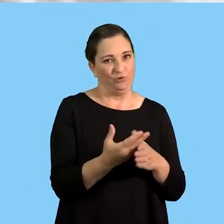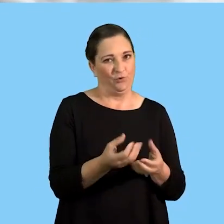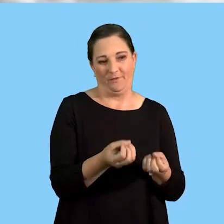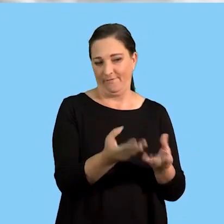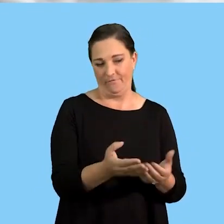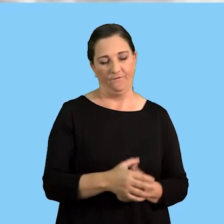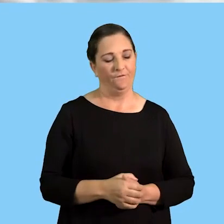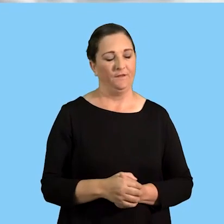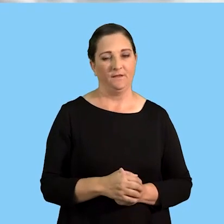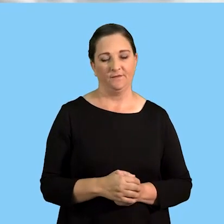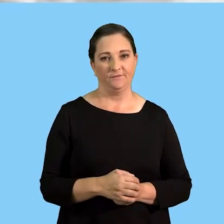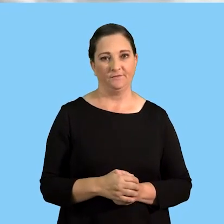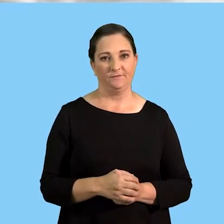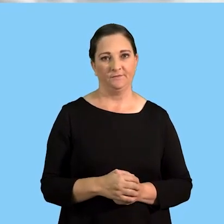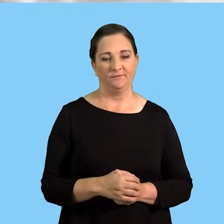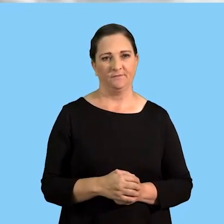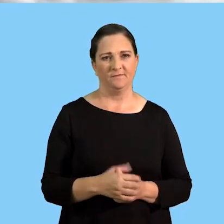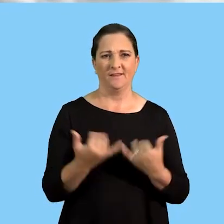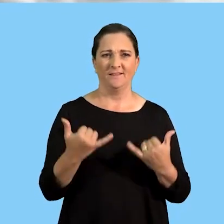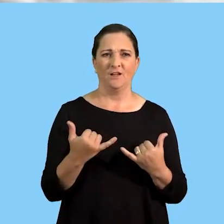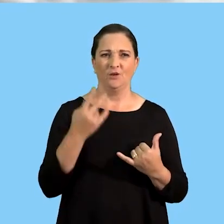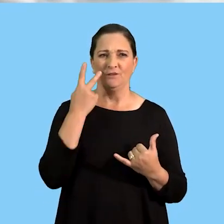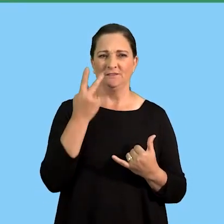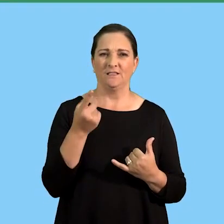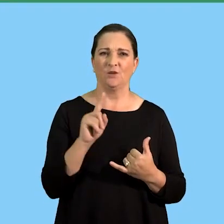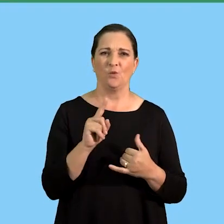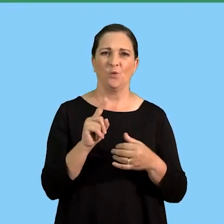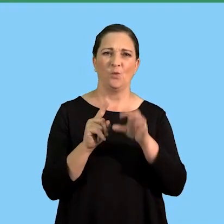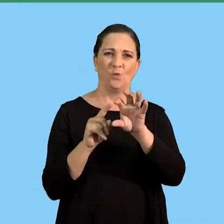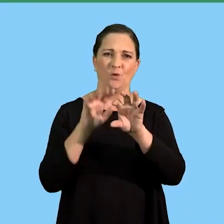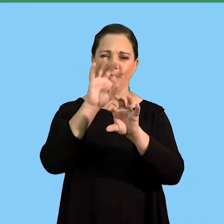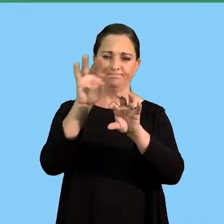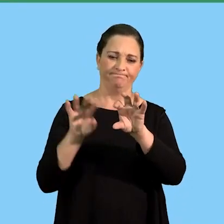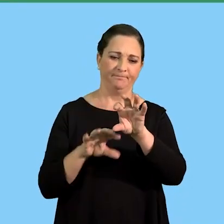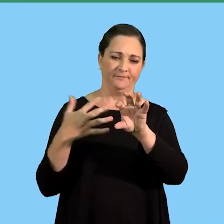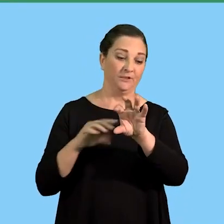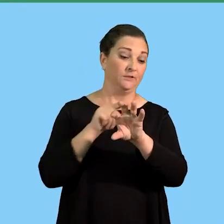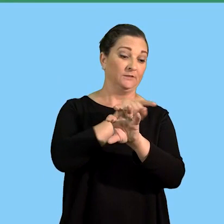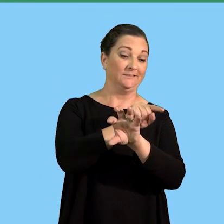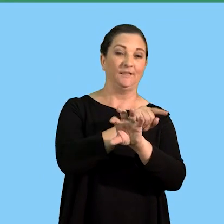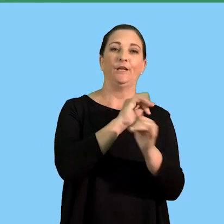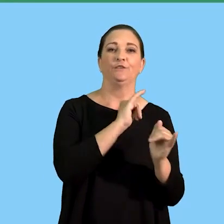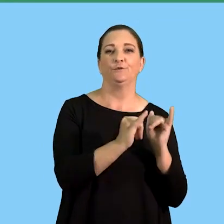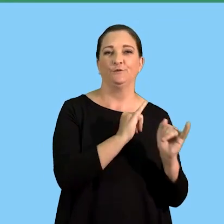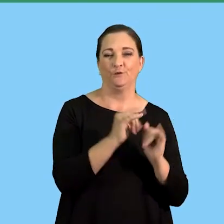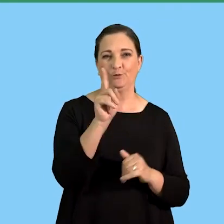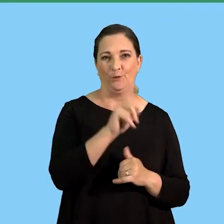make the cut. Let's then look at what interviews are.